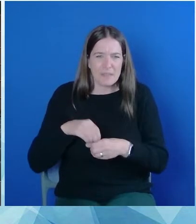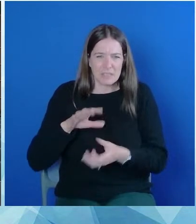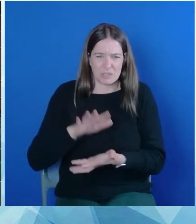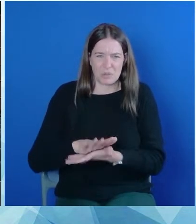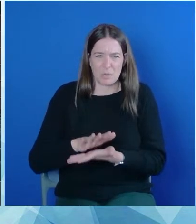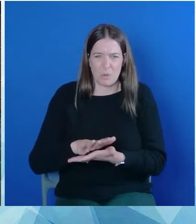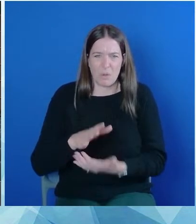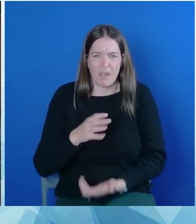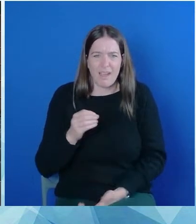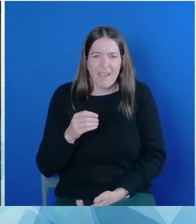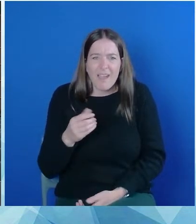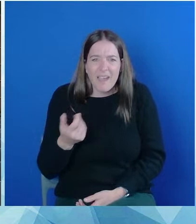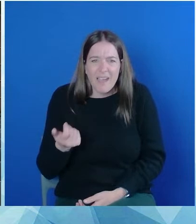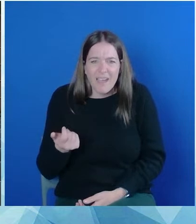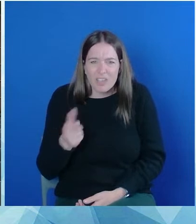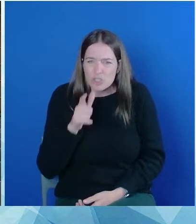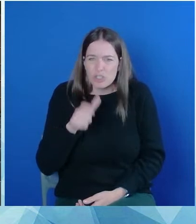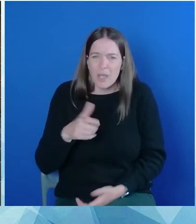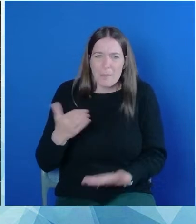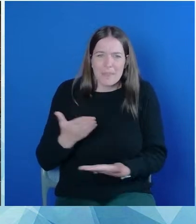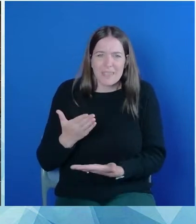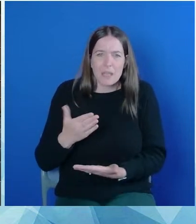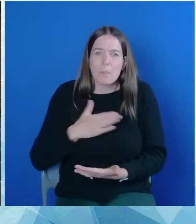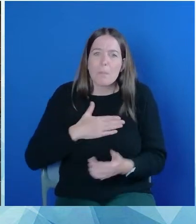that he shouldn't be in this school.